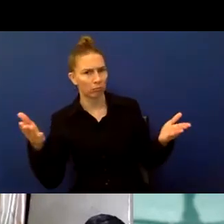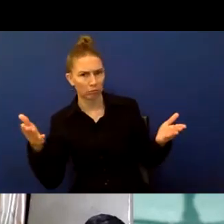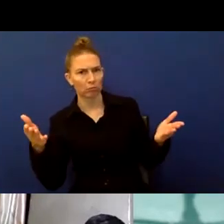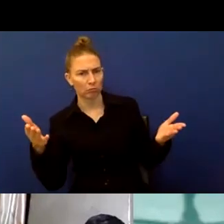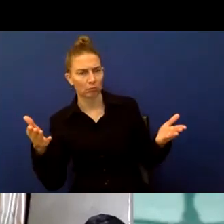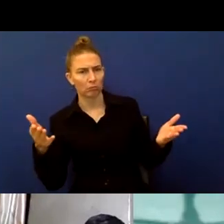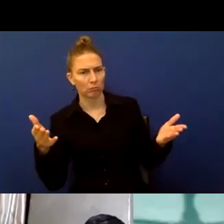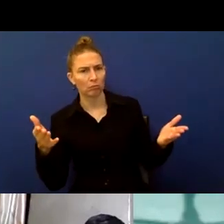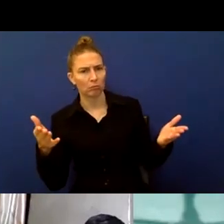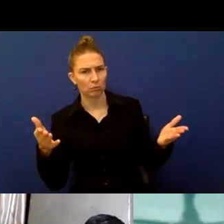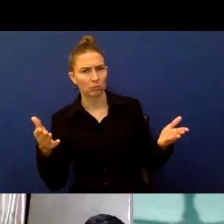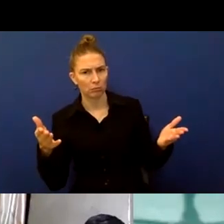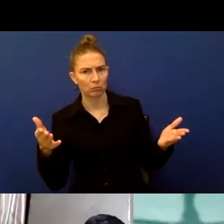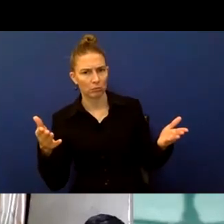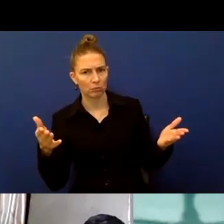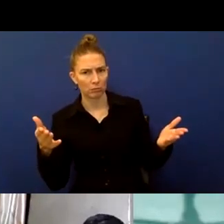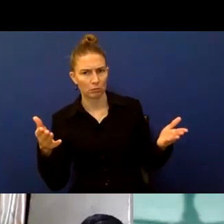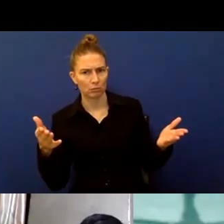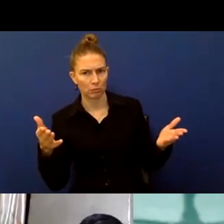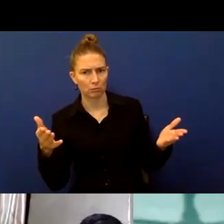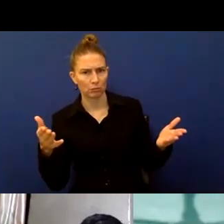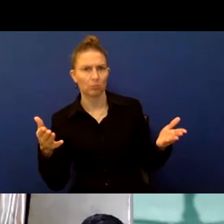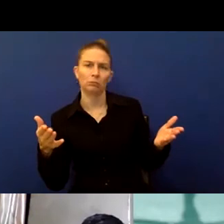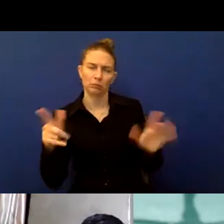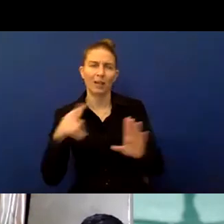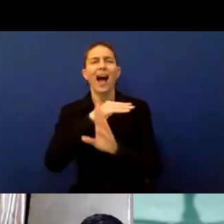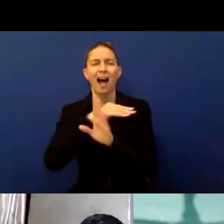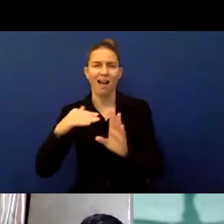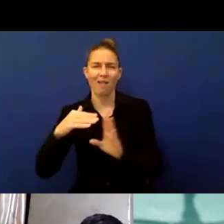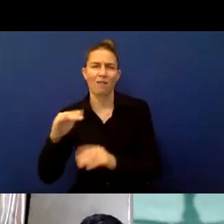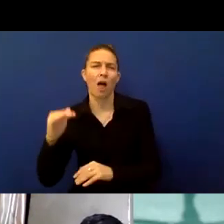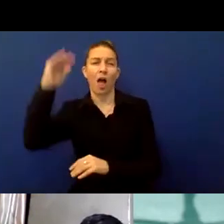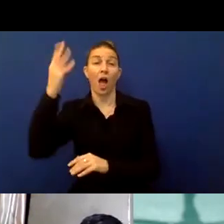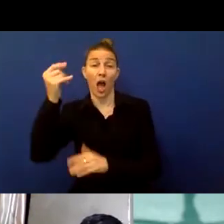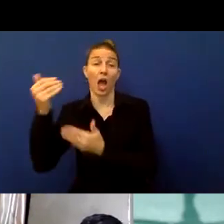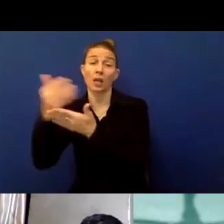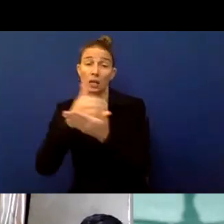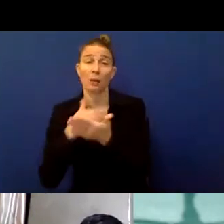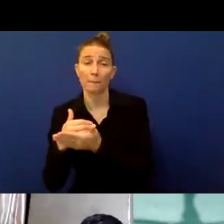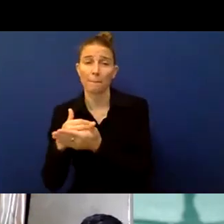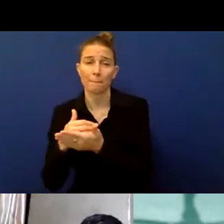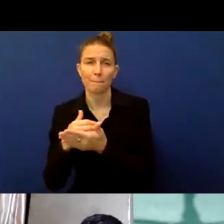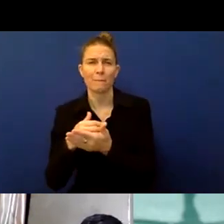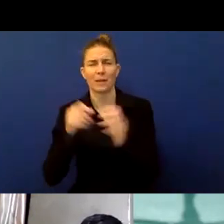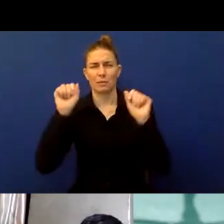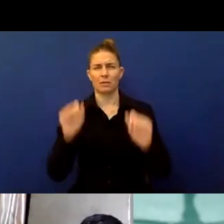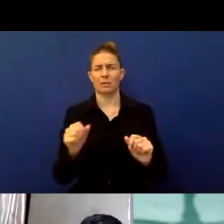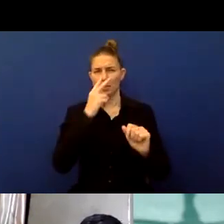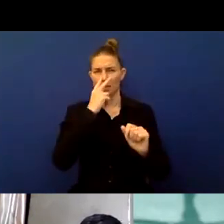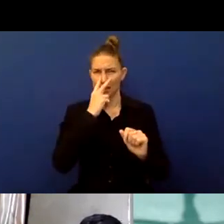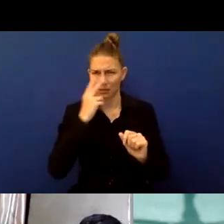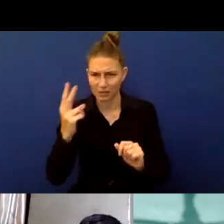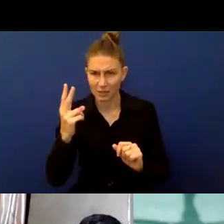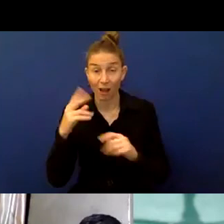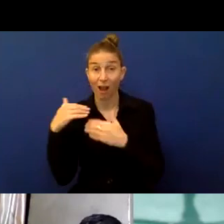half of that of the high income countries. There is almost like a straight line between the availability and the